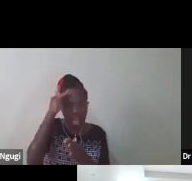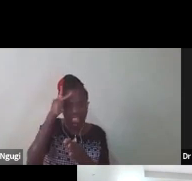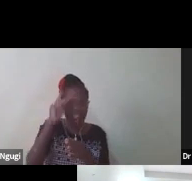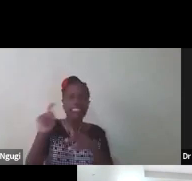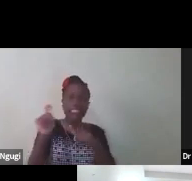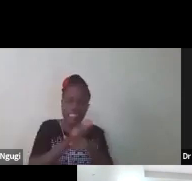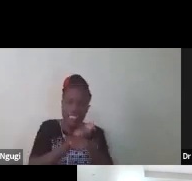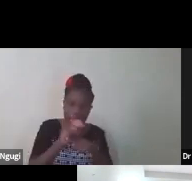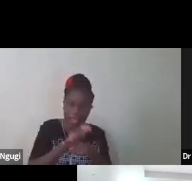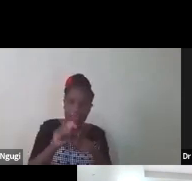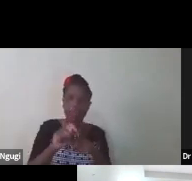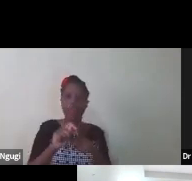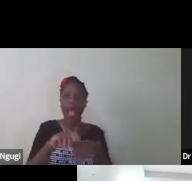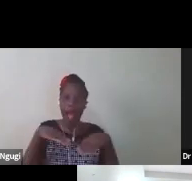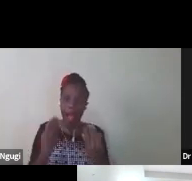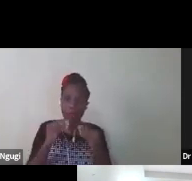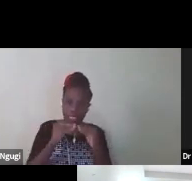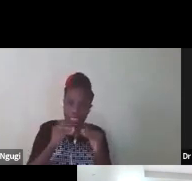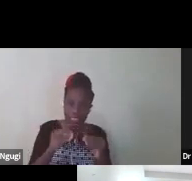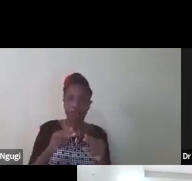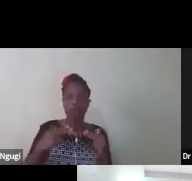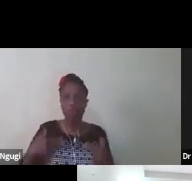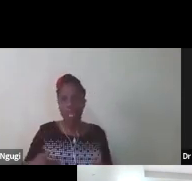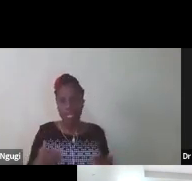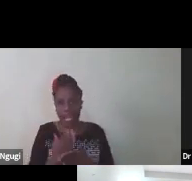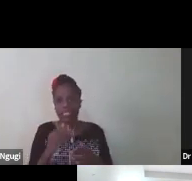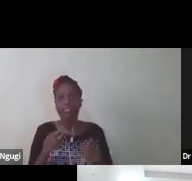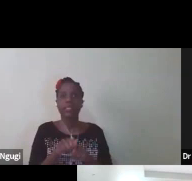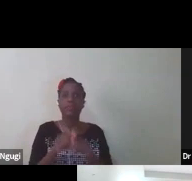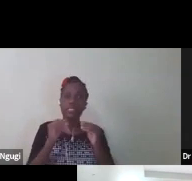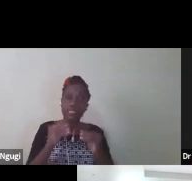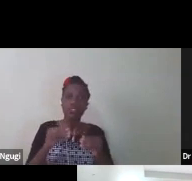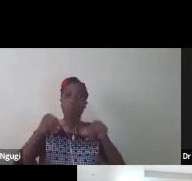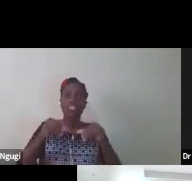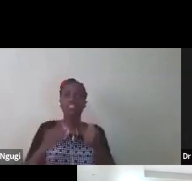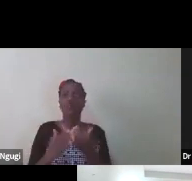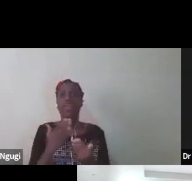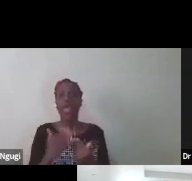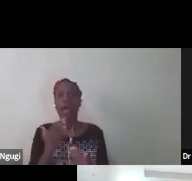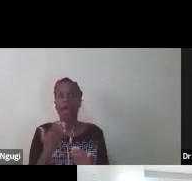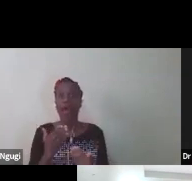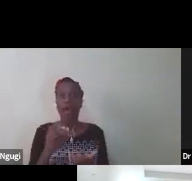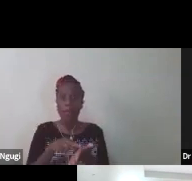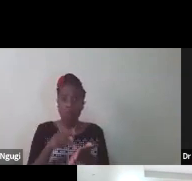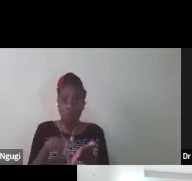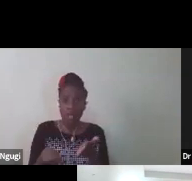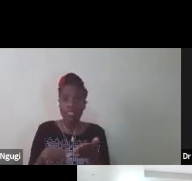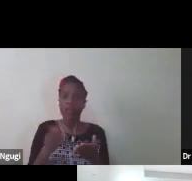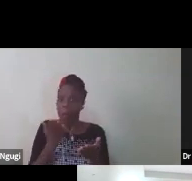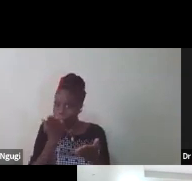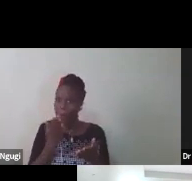be able to address issues in terms of human rights and quality of care, to do whatever they should be able to do, not to